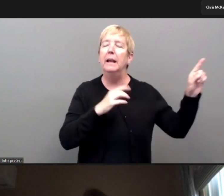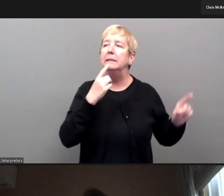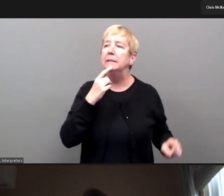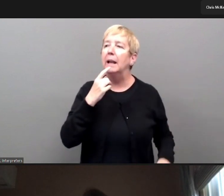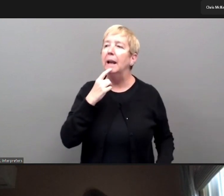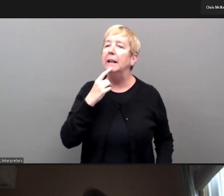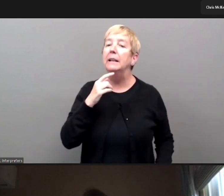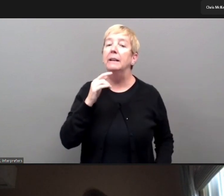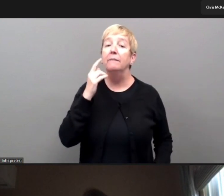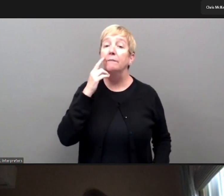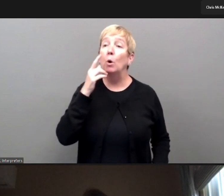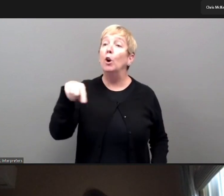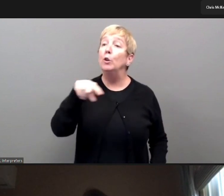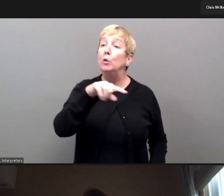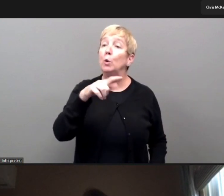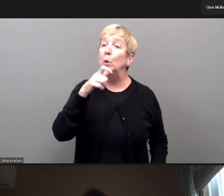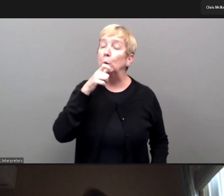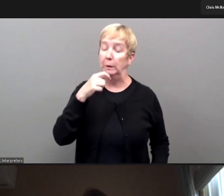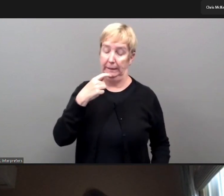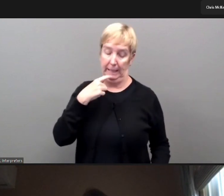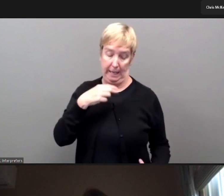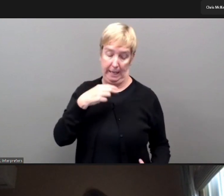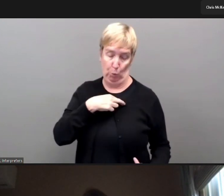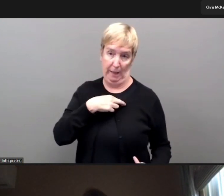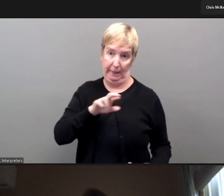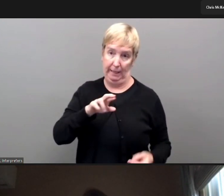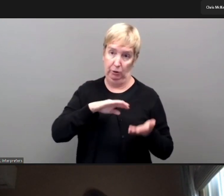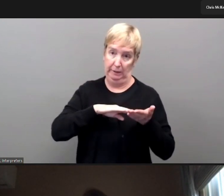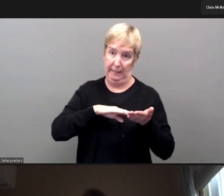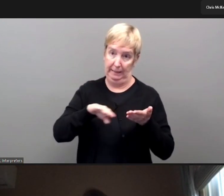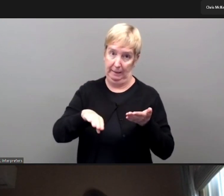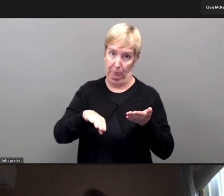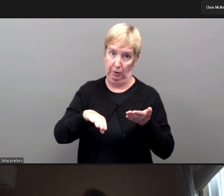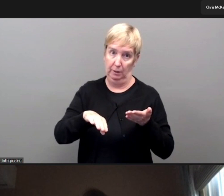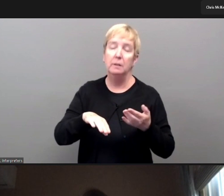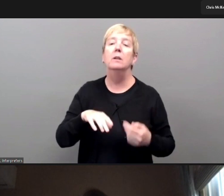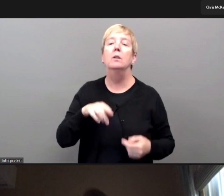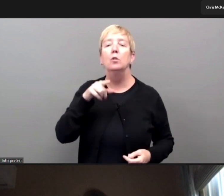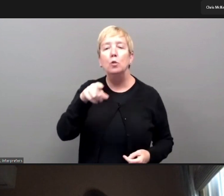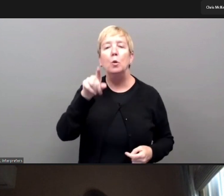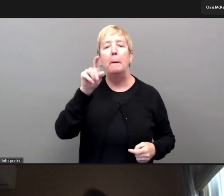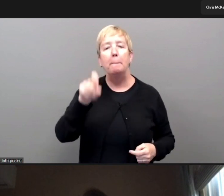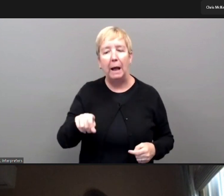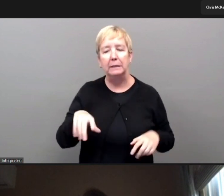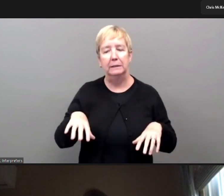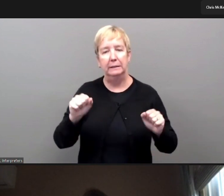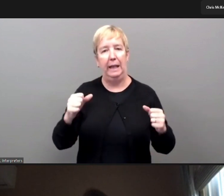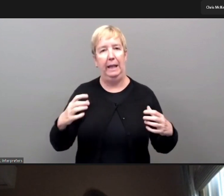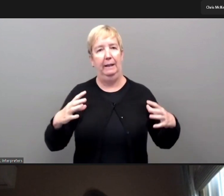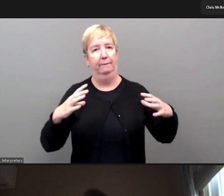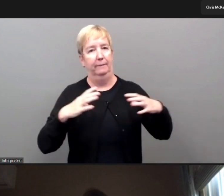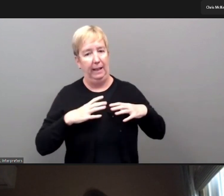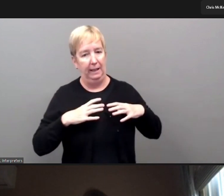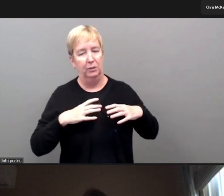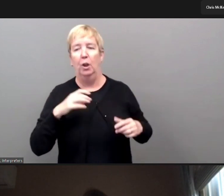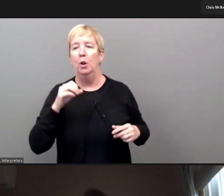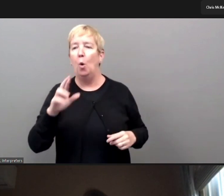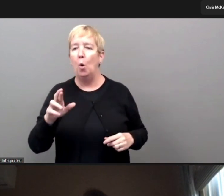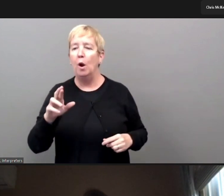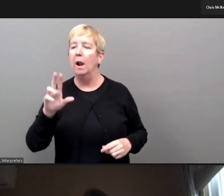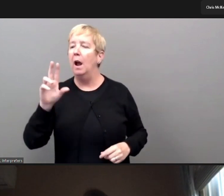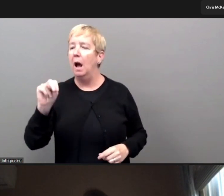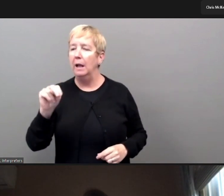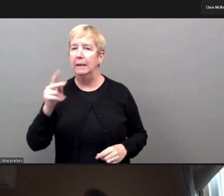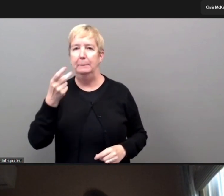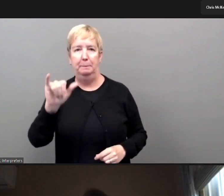religious exemption for the COVID vaccine, those employees will either have to take vacation or unpaid leave